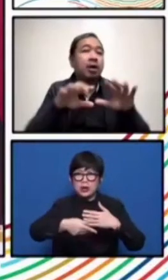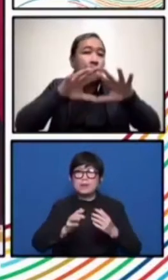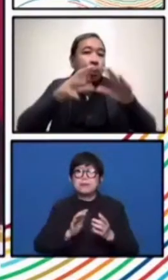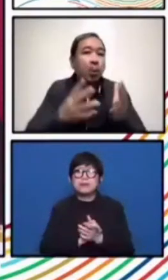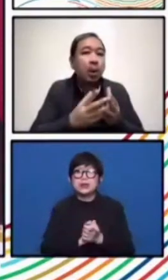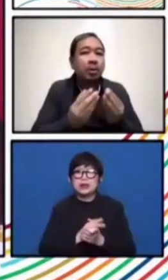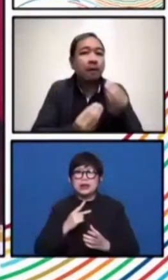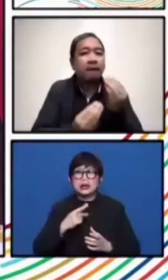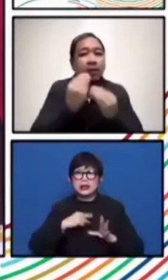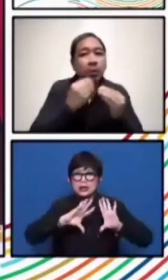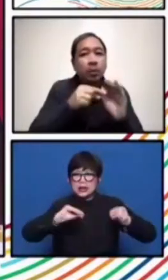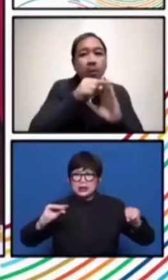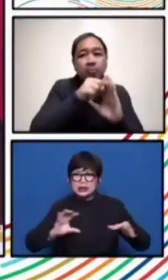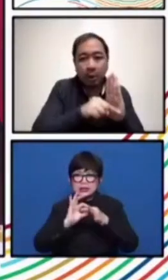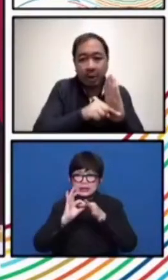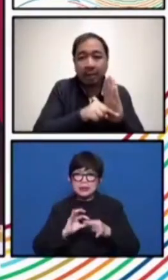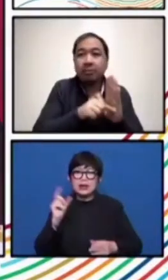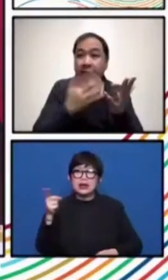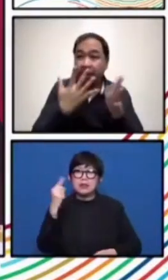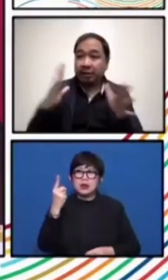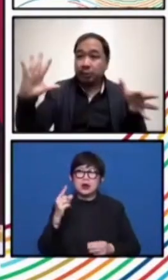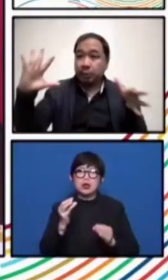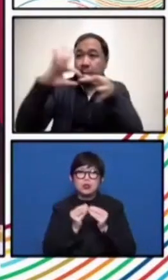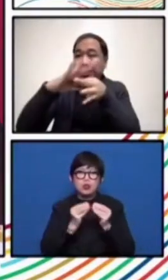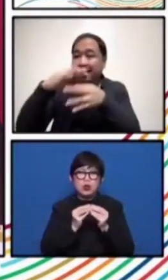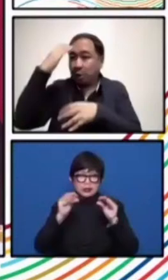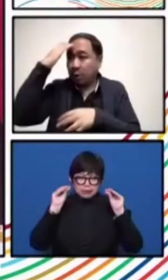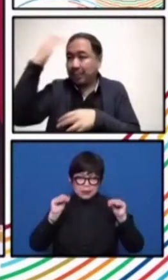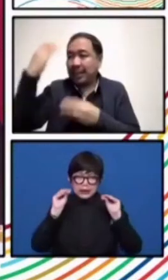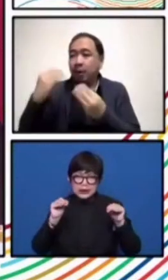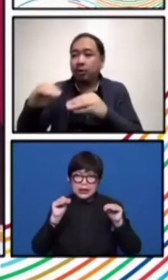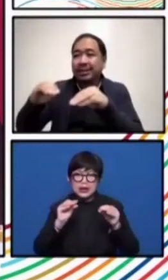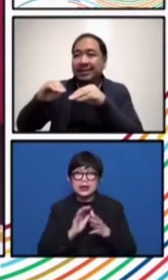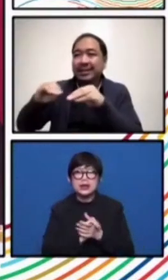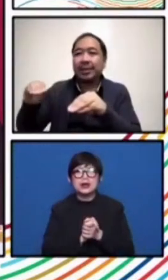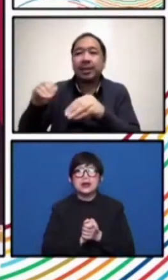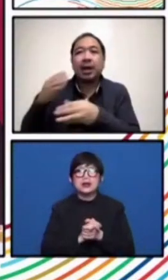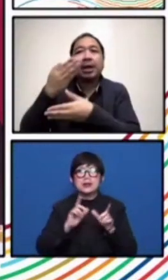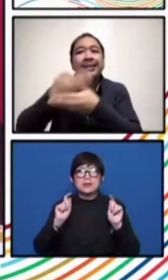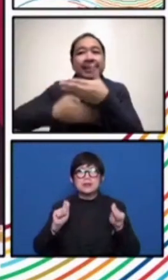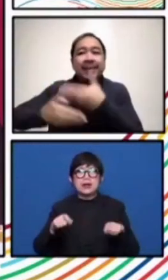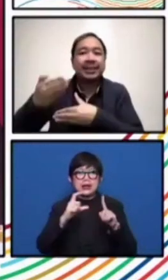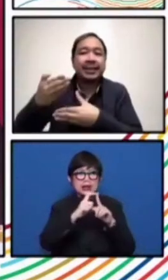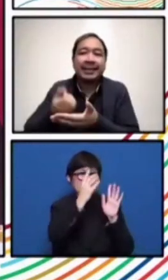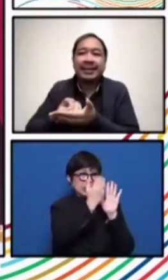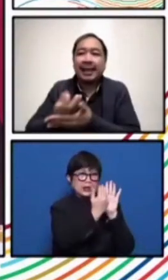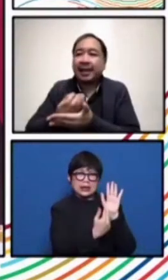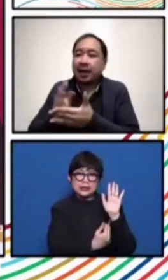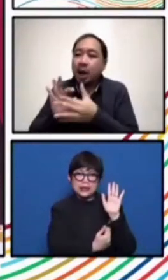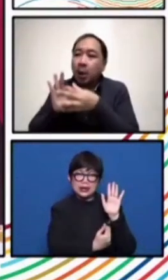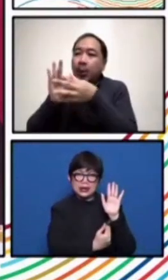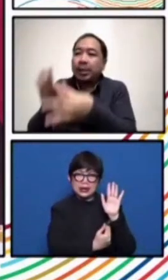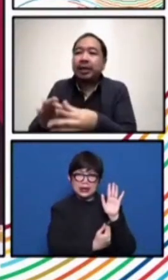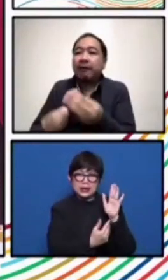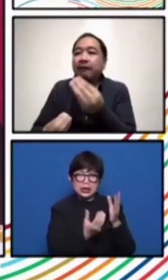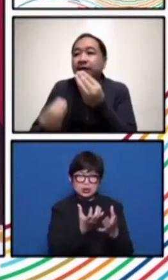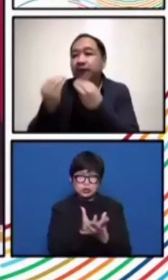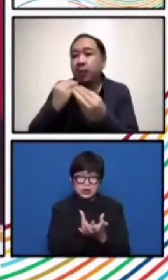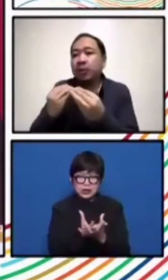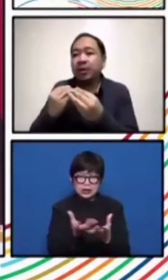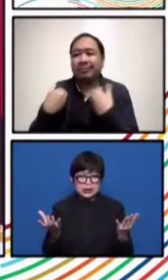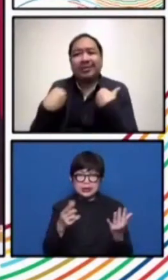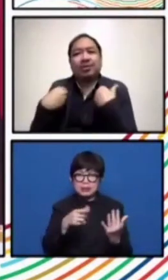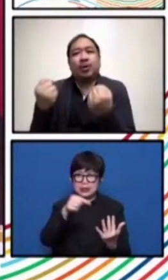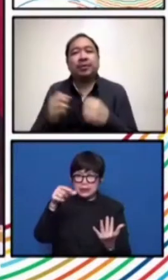the government on training and utilization of disability data for food security and nutrition the unfpa have